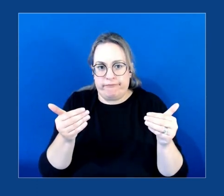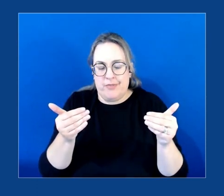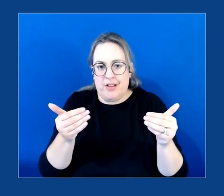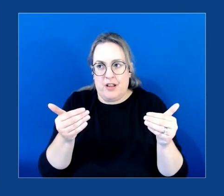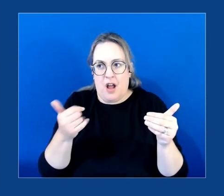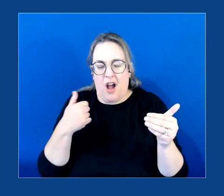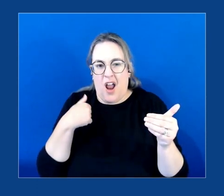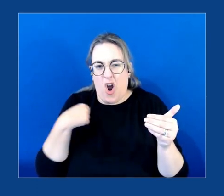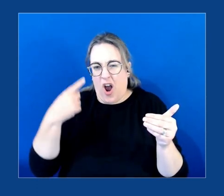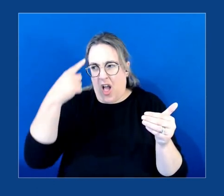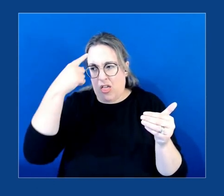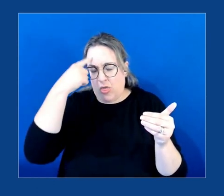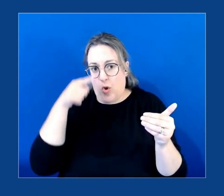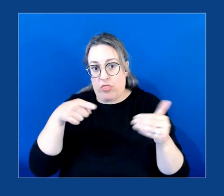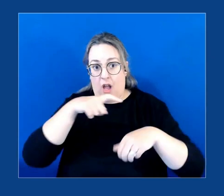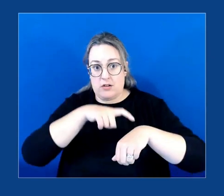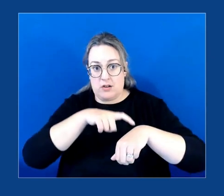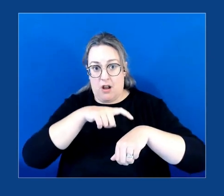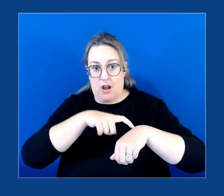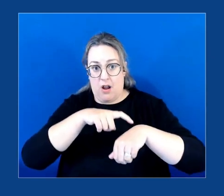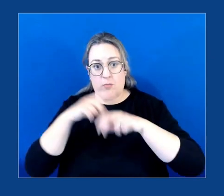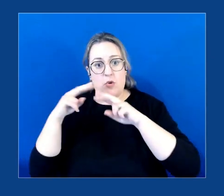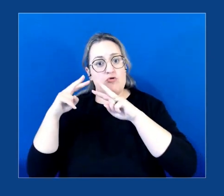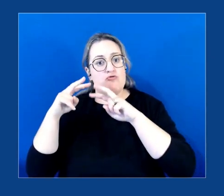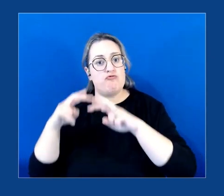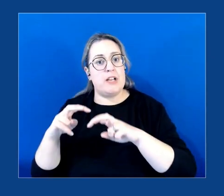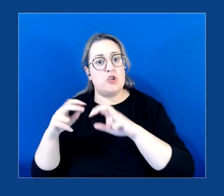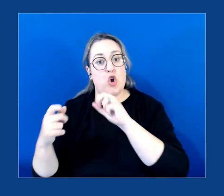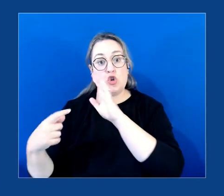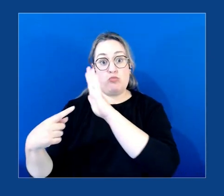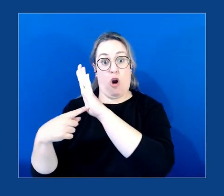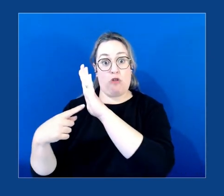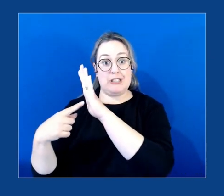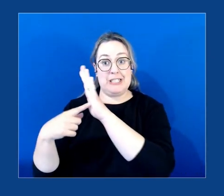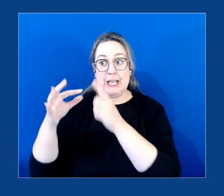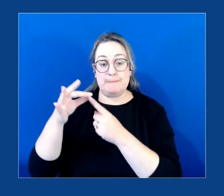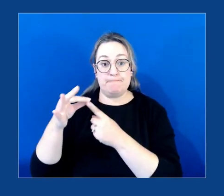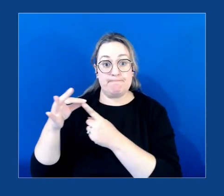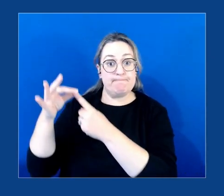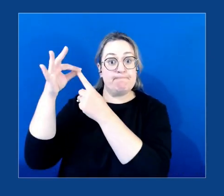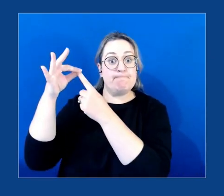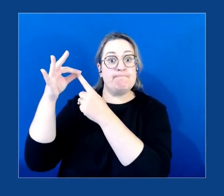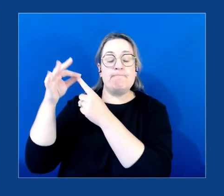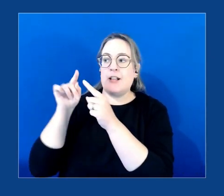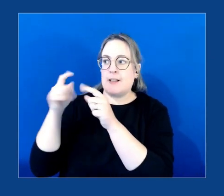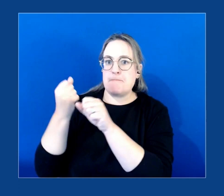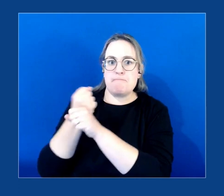the research priorities that were driving research into